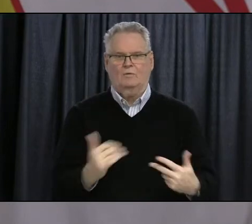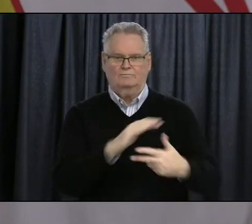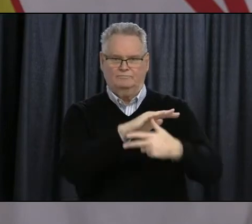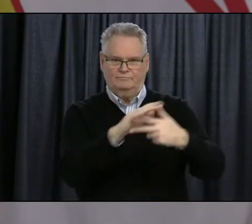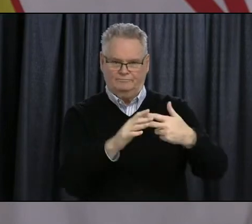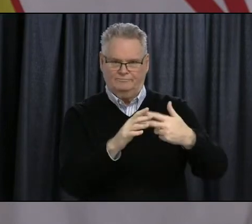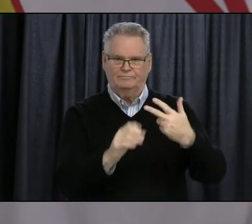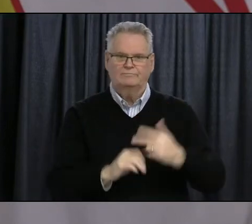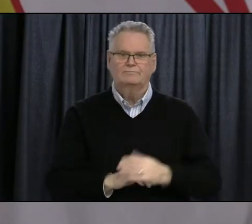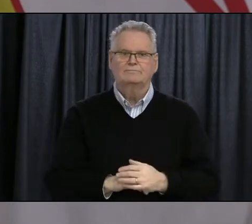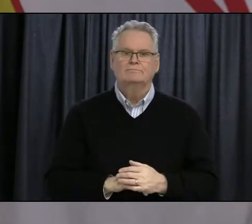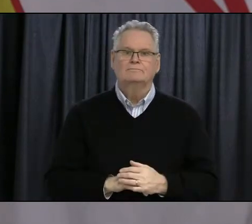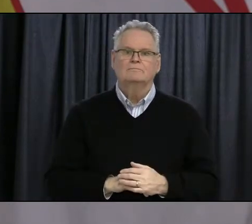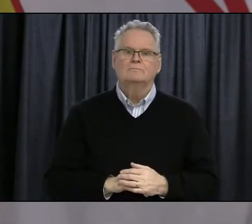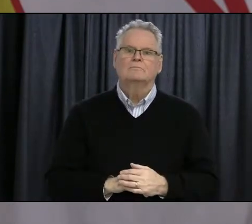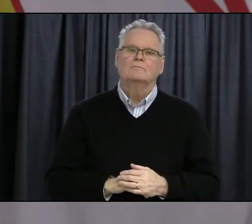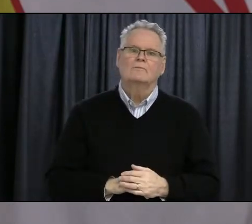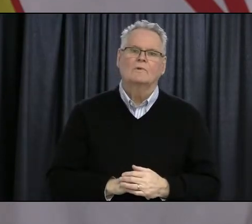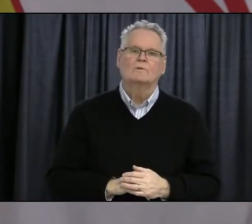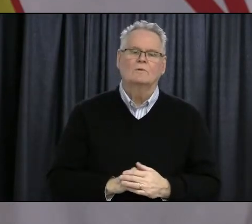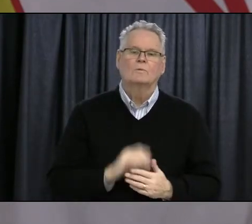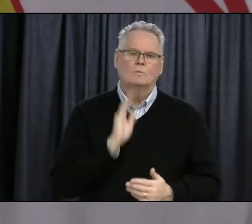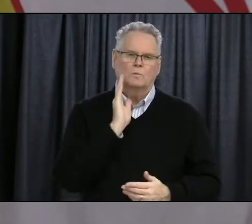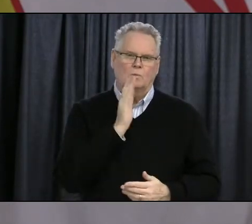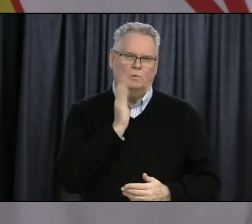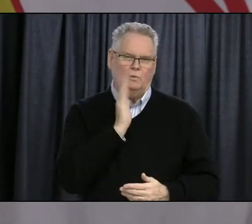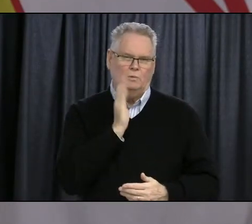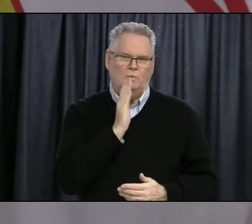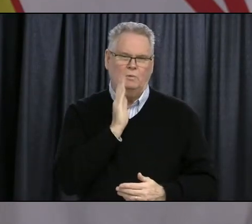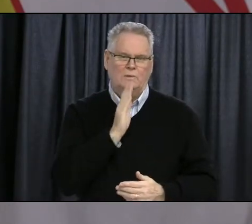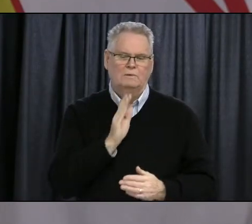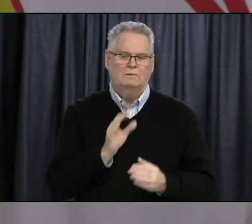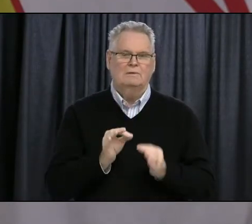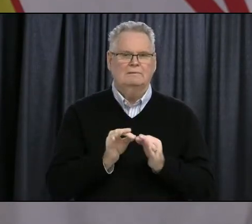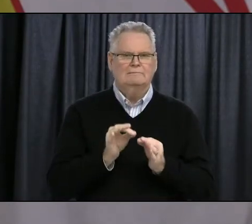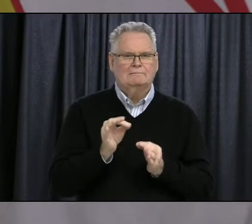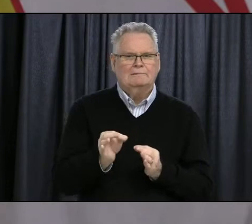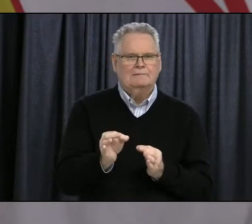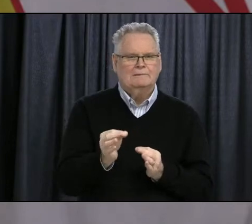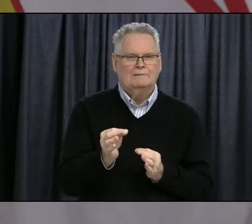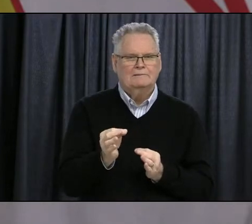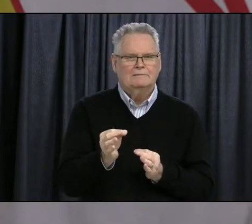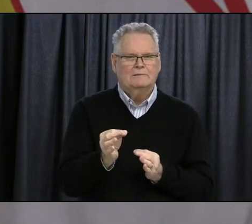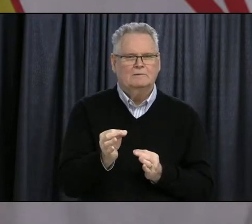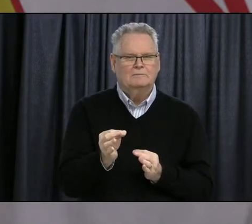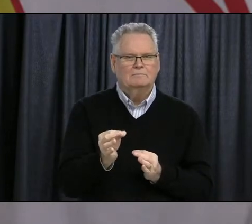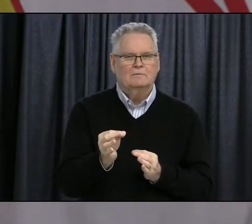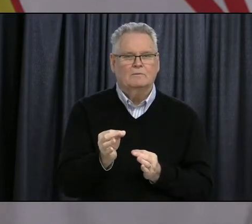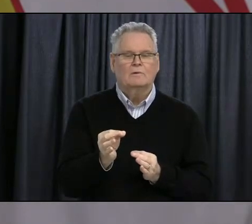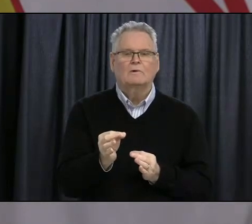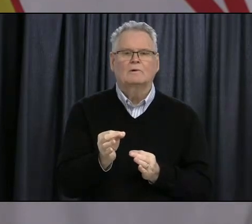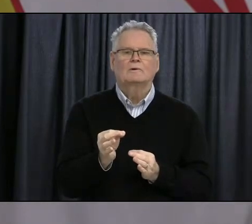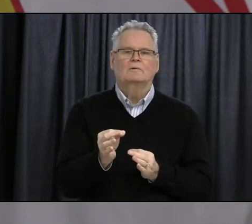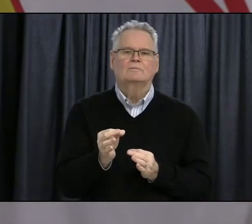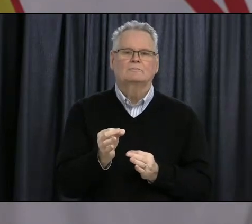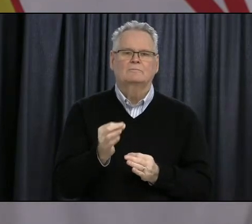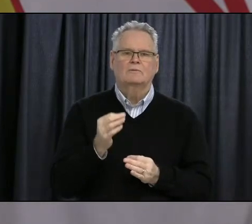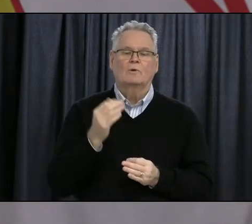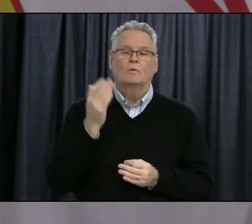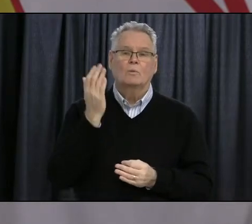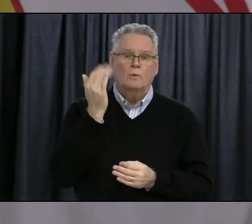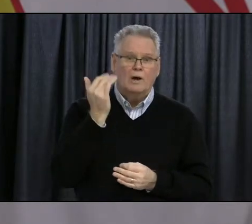Pfizer-BioNTech vaccine in the next few weeks due to renovations taking place in their European manufacturing facility.